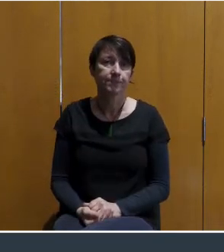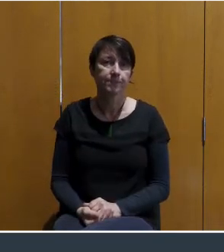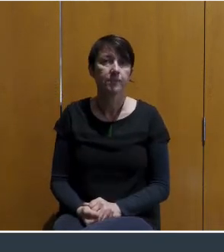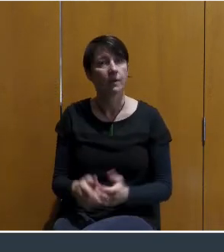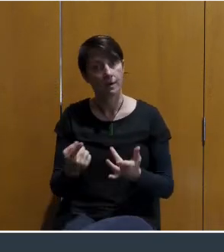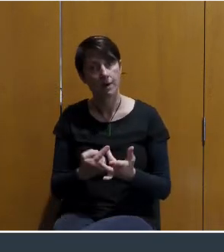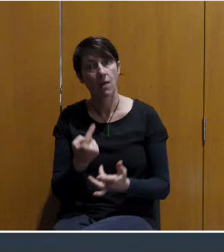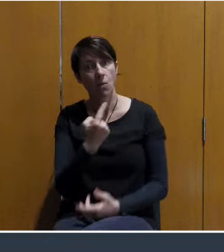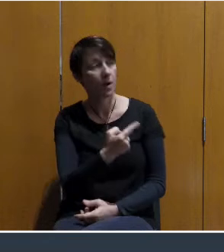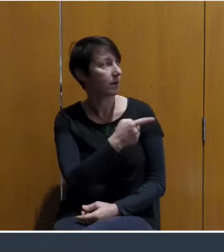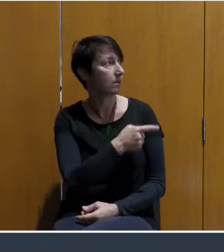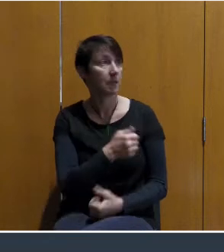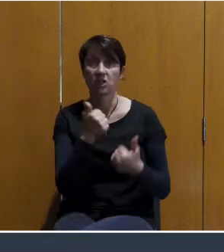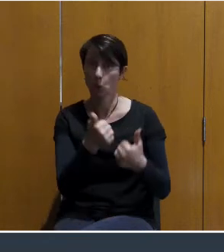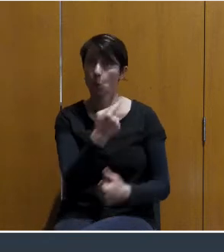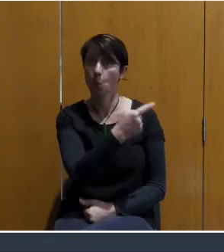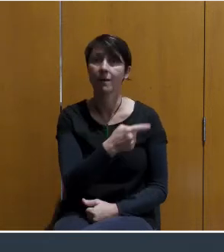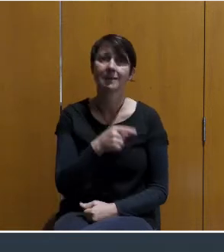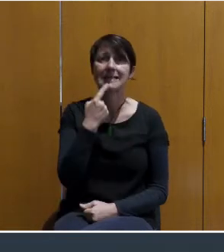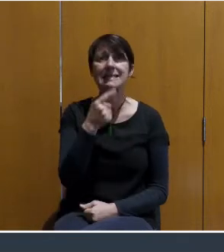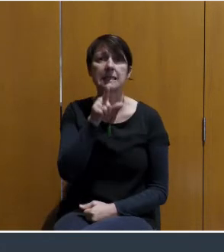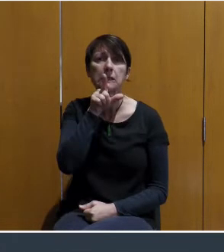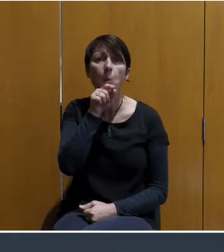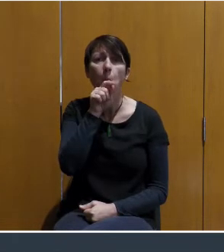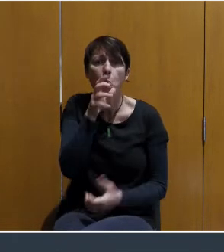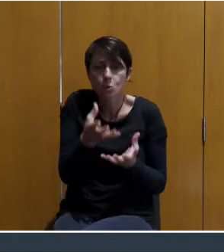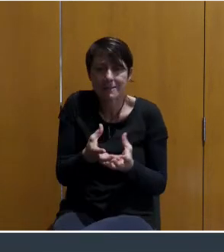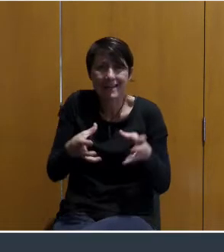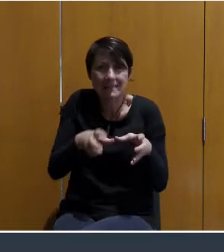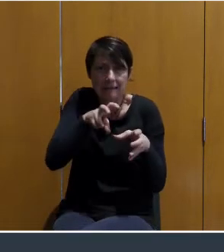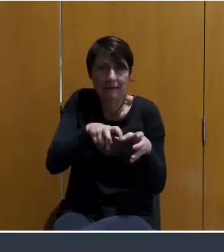another one, it's a really good one, birds nesting, please do not disturb.